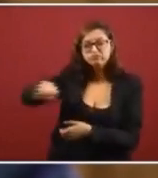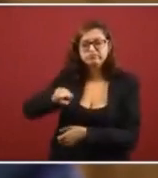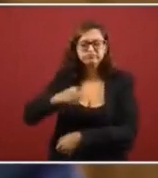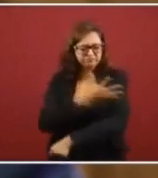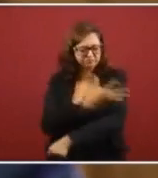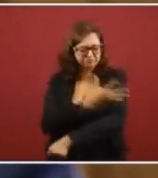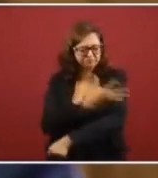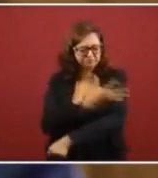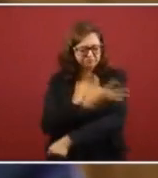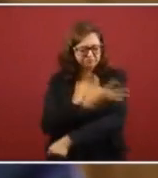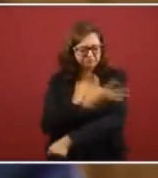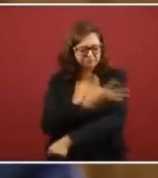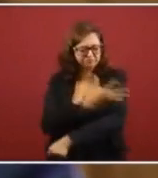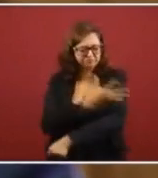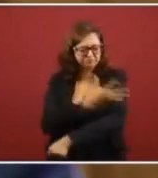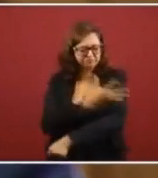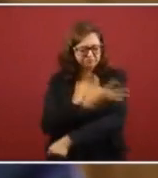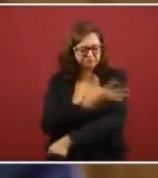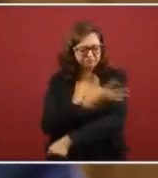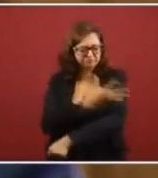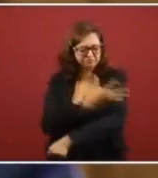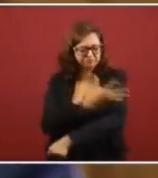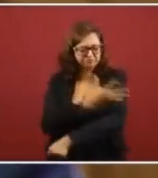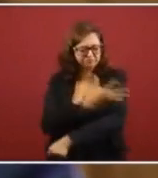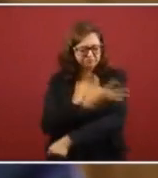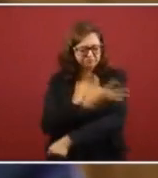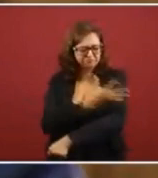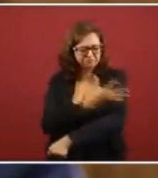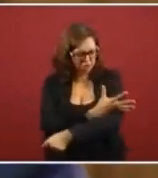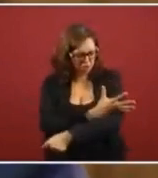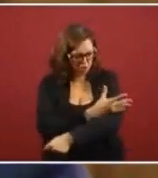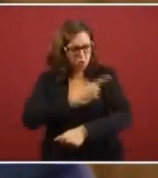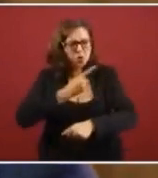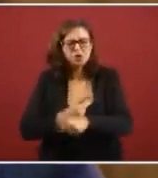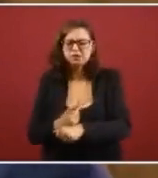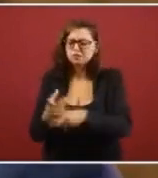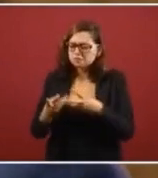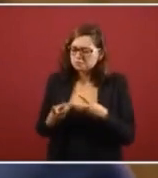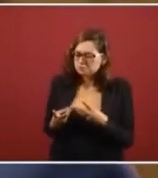and they manage with honesty the budget